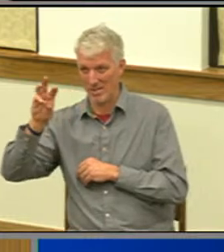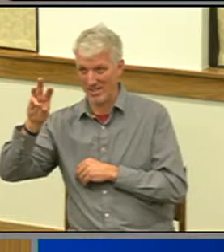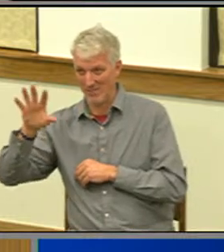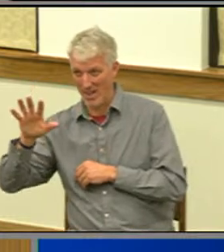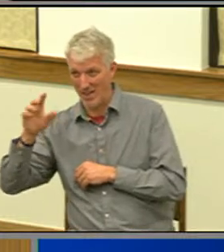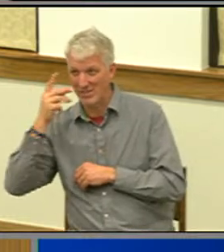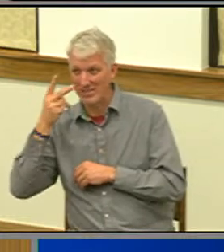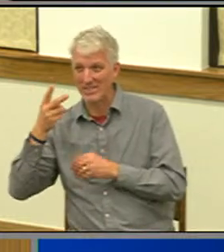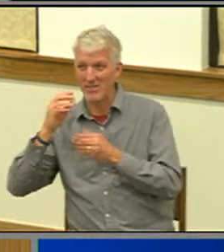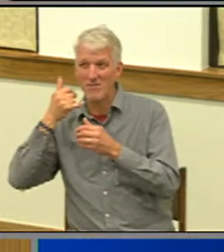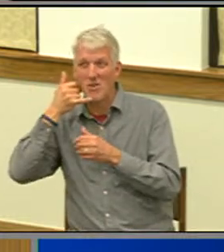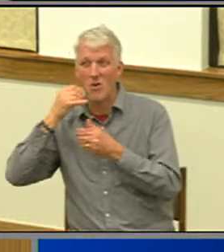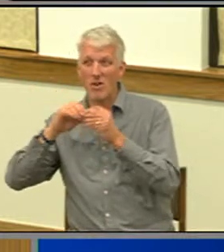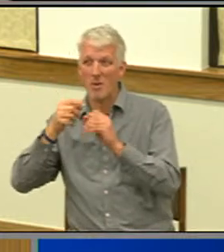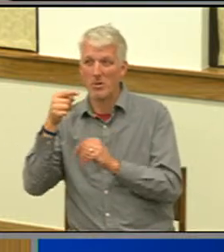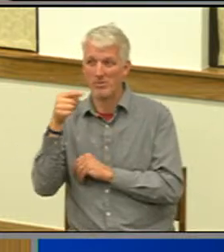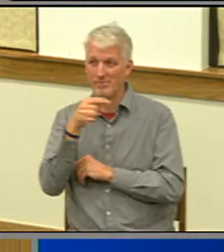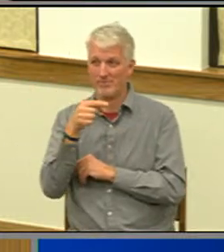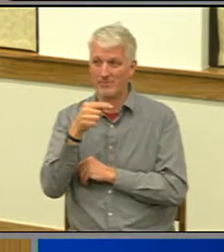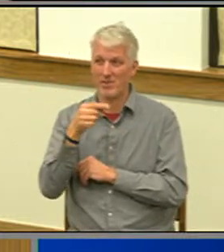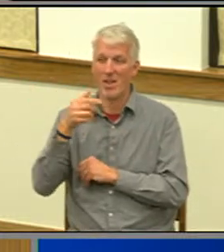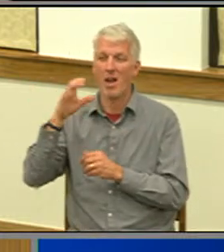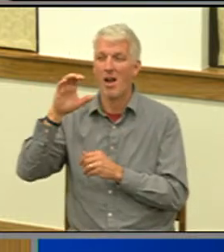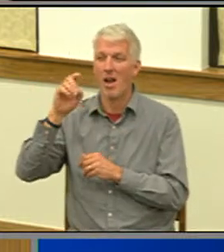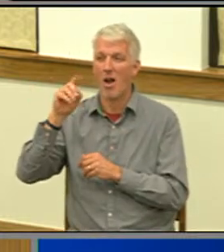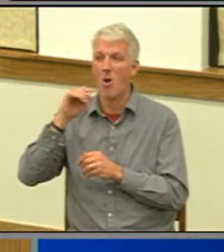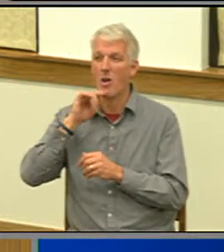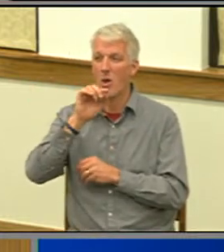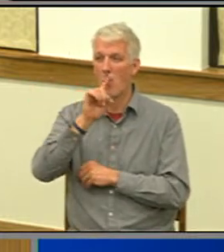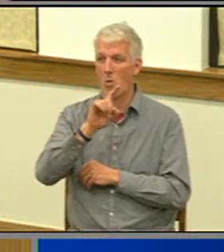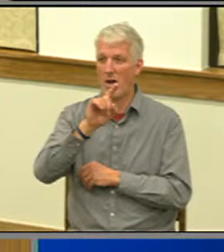213-306-3065. Access code is